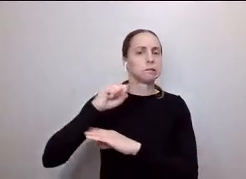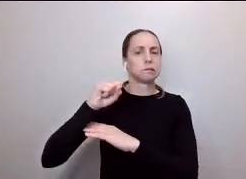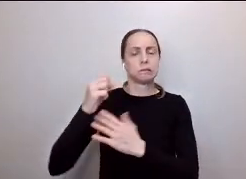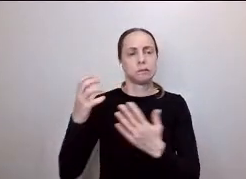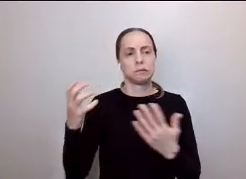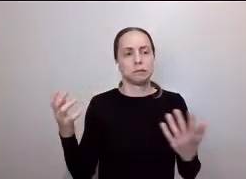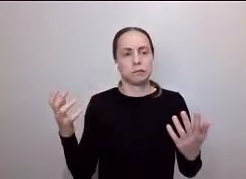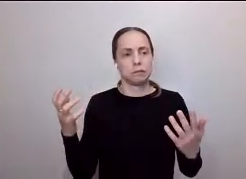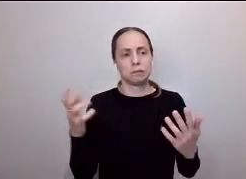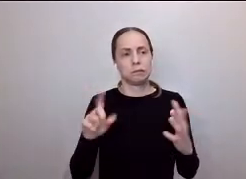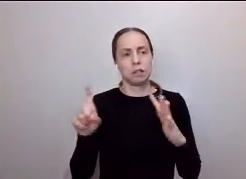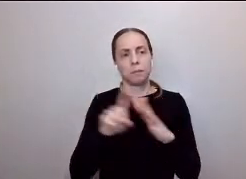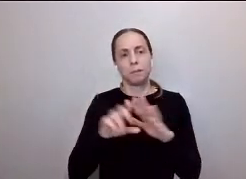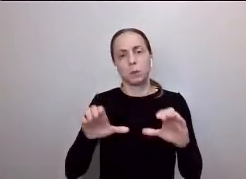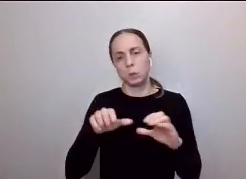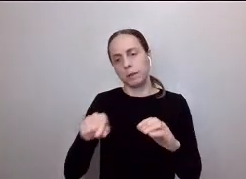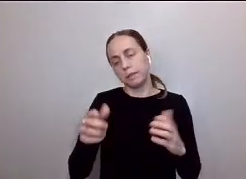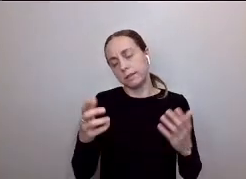this. So